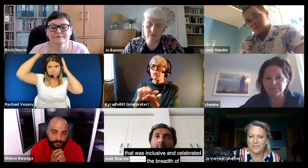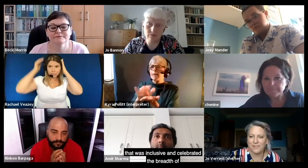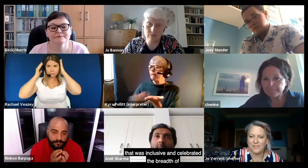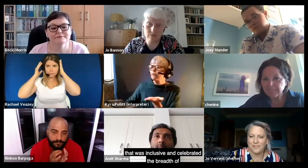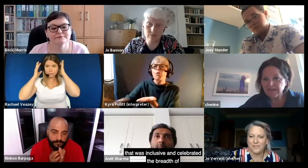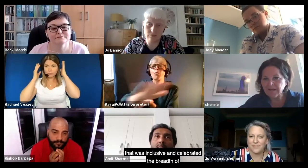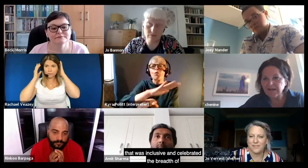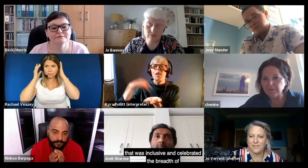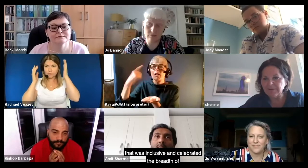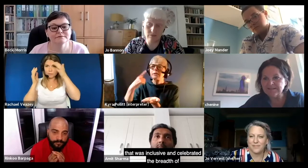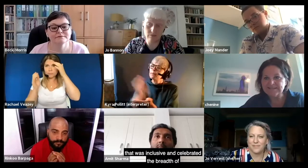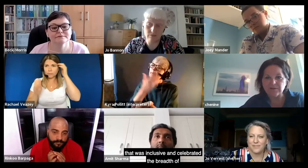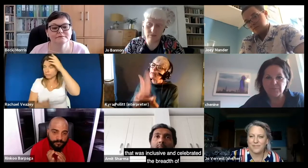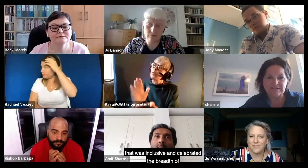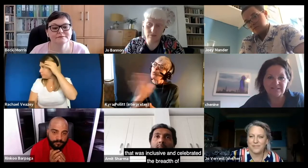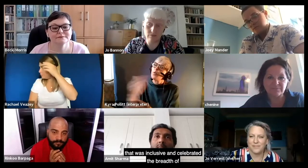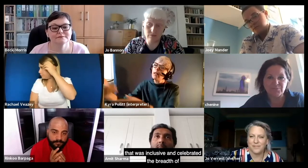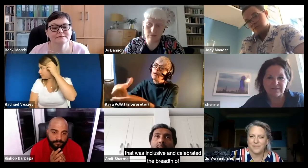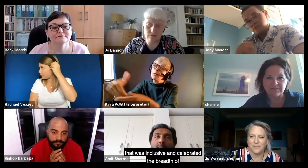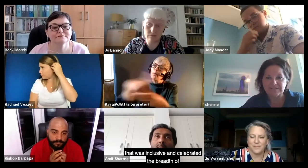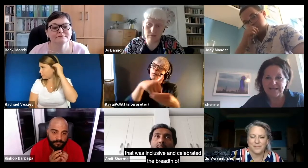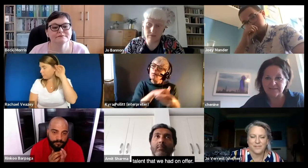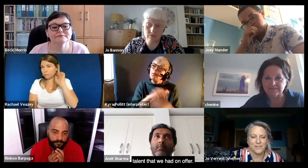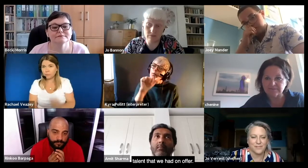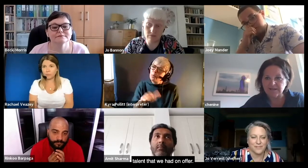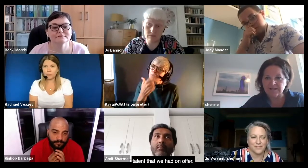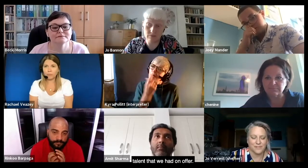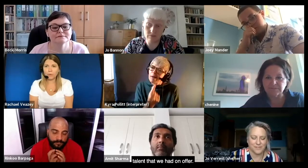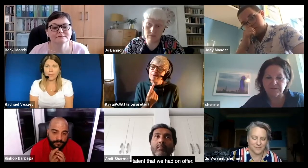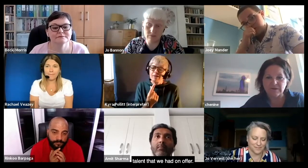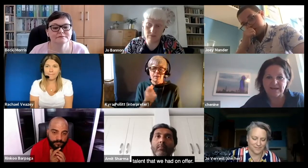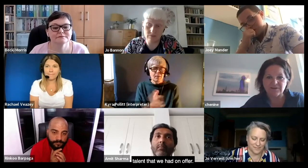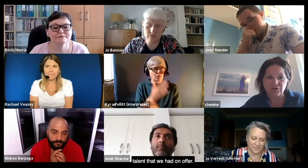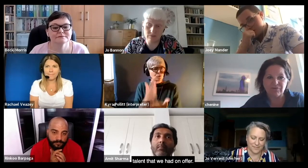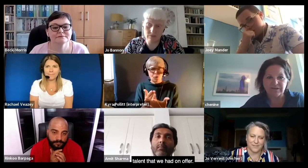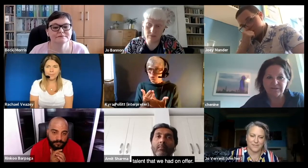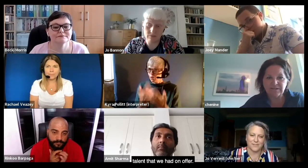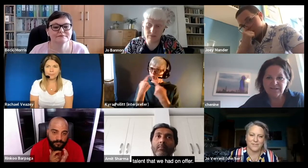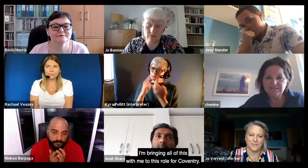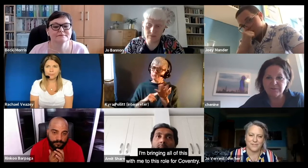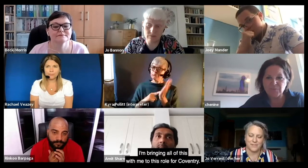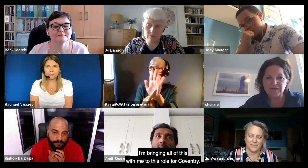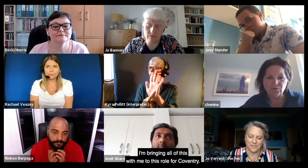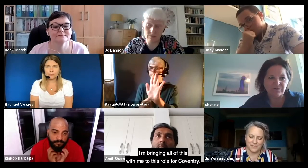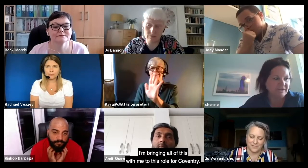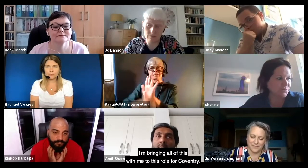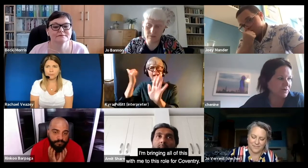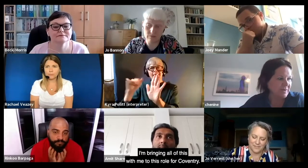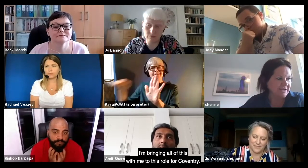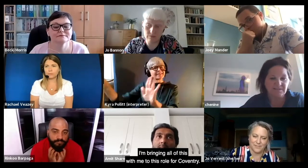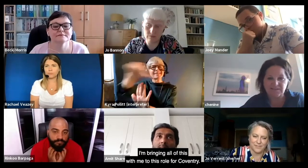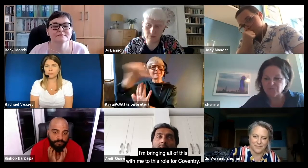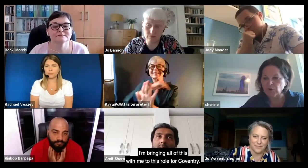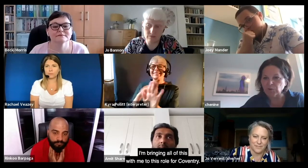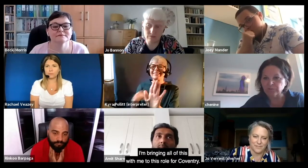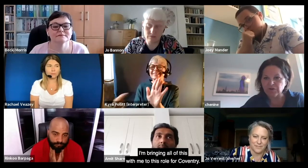inclusive, and celebrated the breadth of talent that we had on offer. So I'm bringing all of this with me